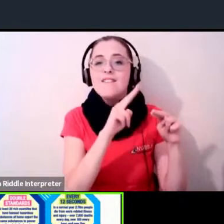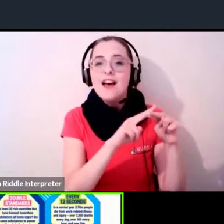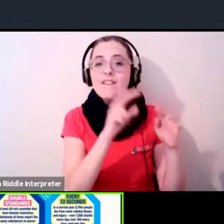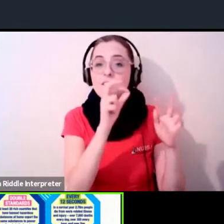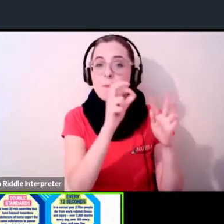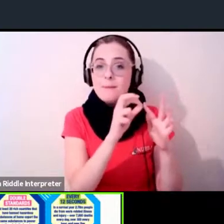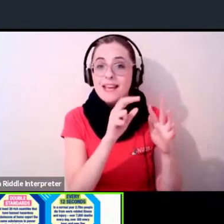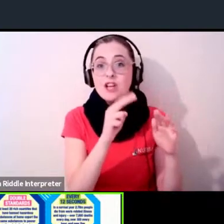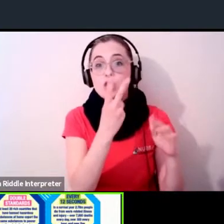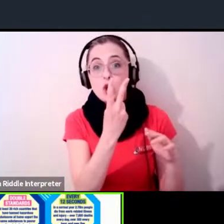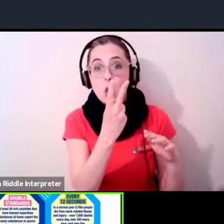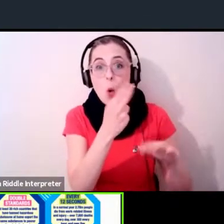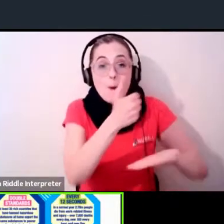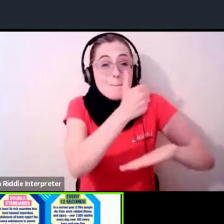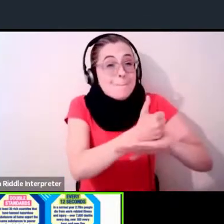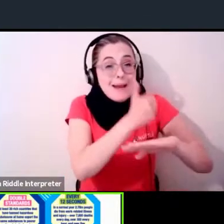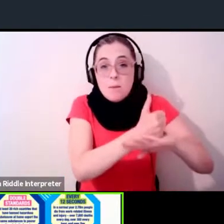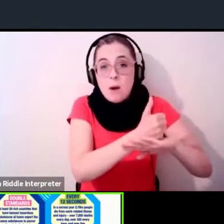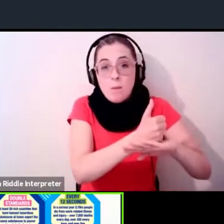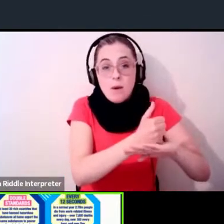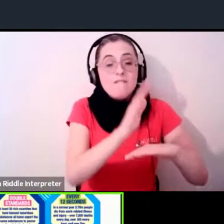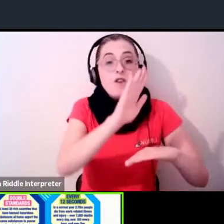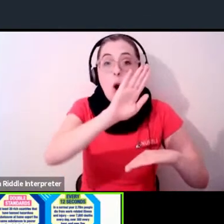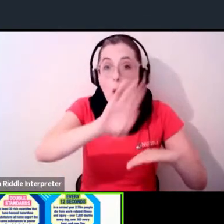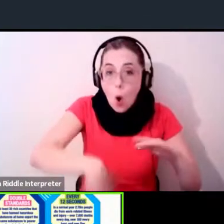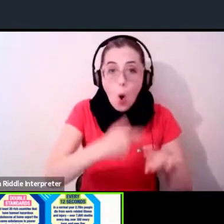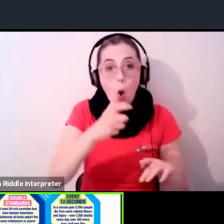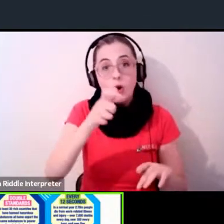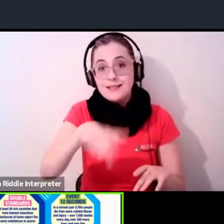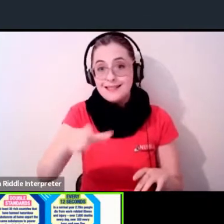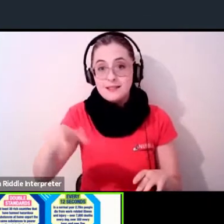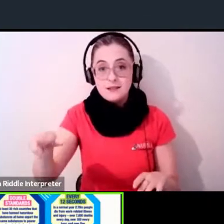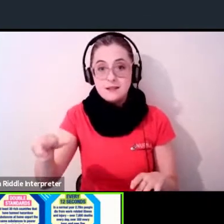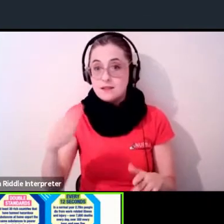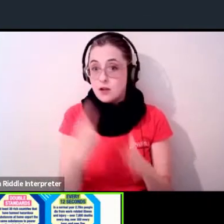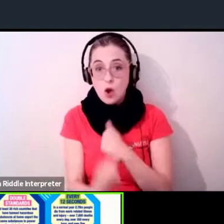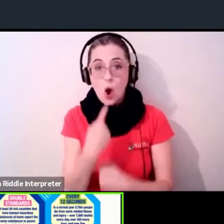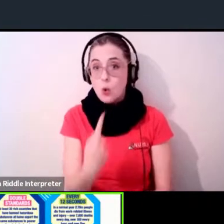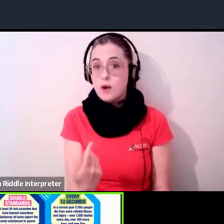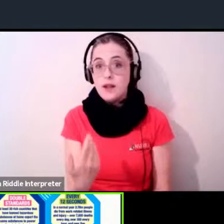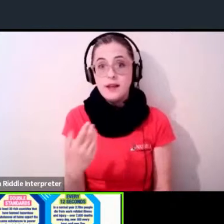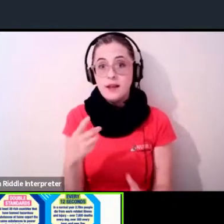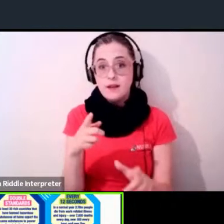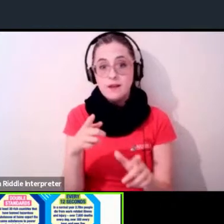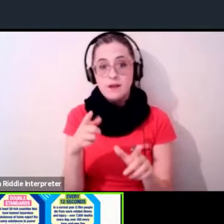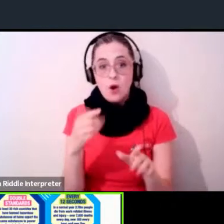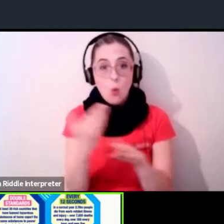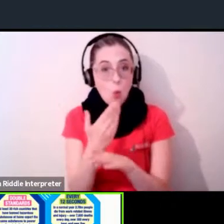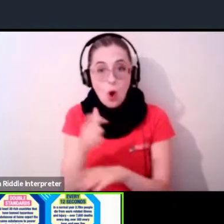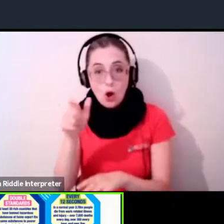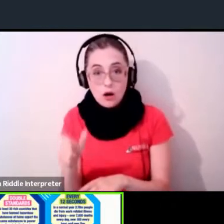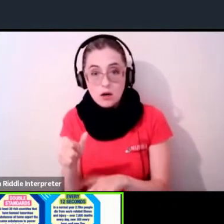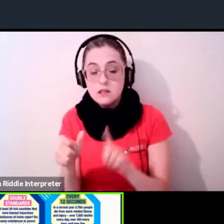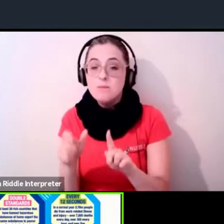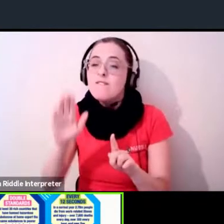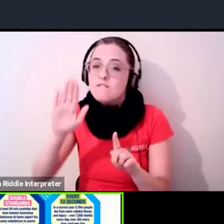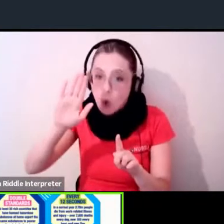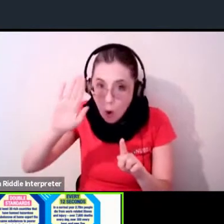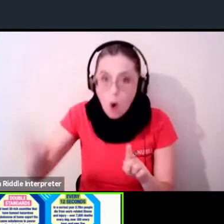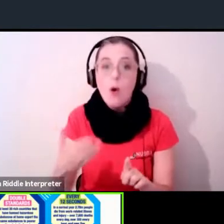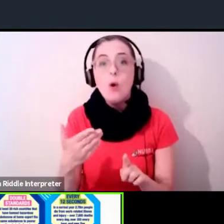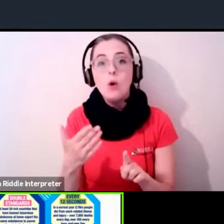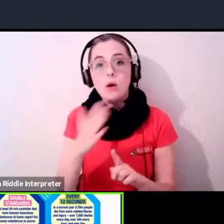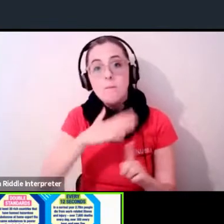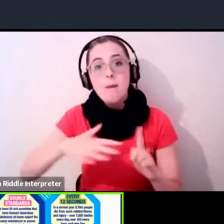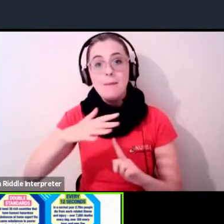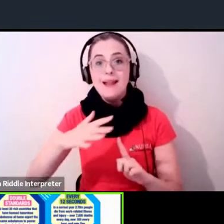indoor settings for all citizens, not just for workers, but all citizens. And